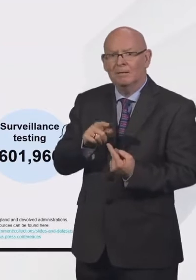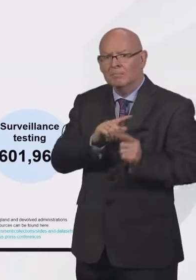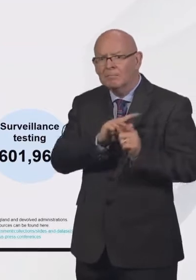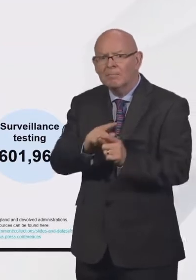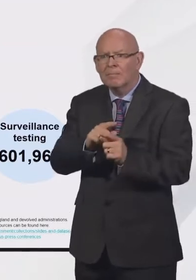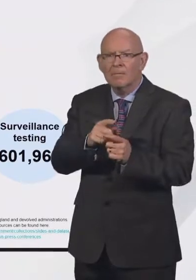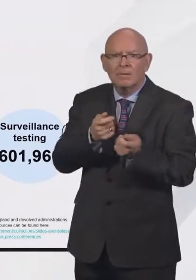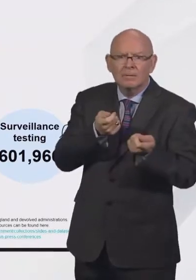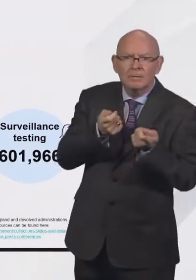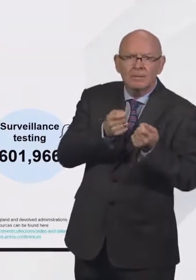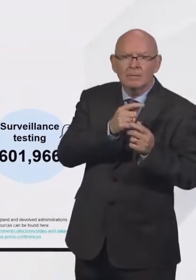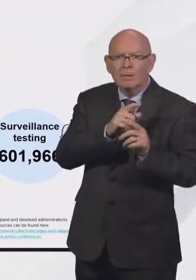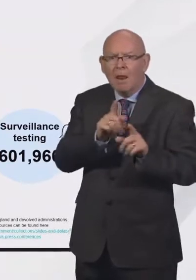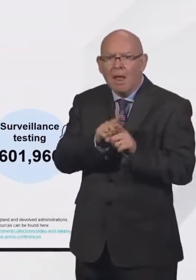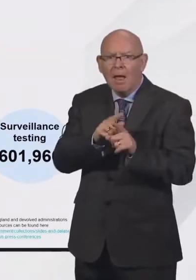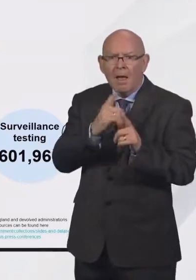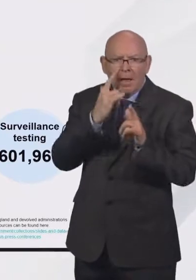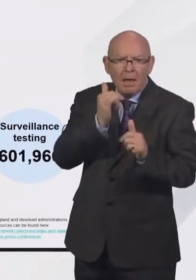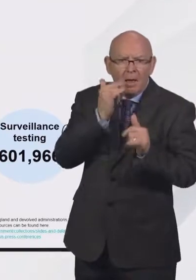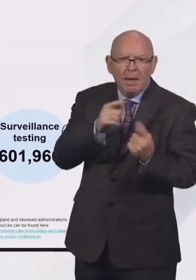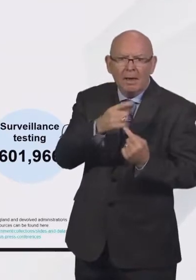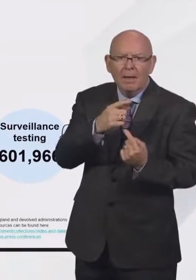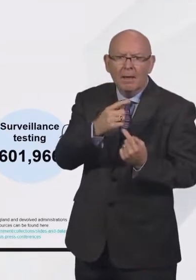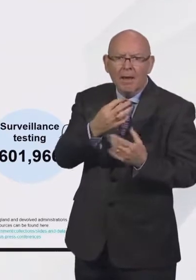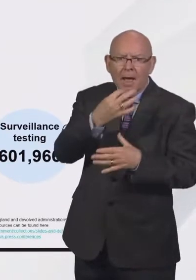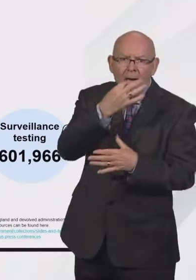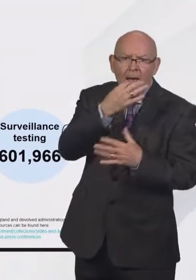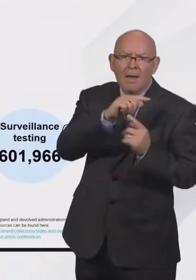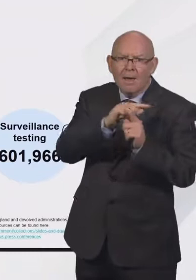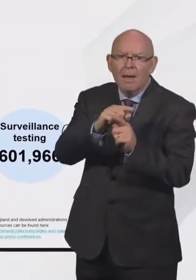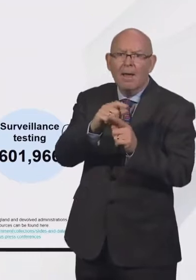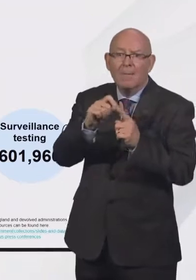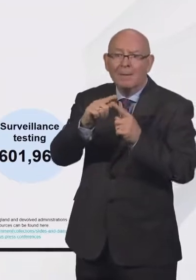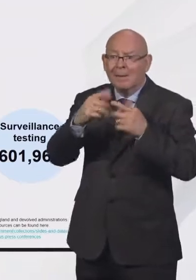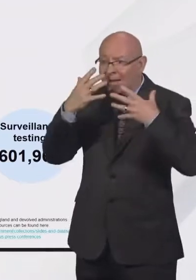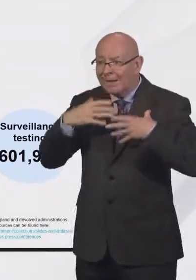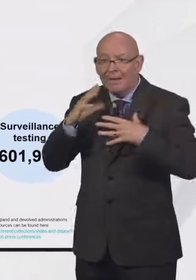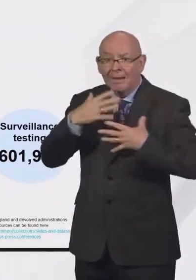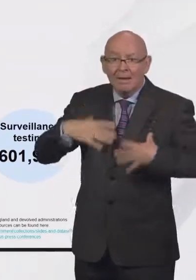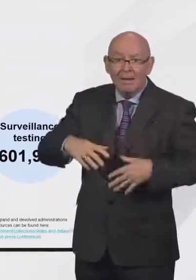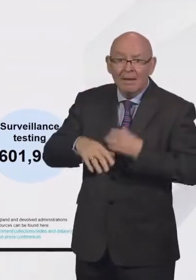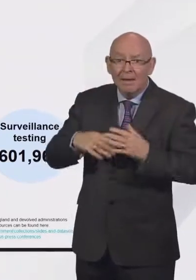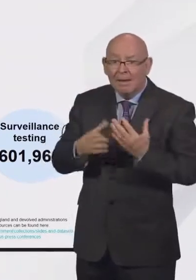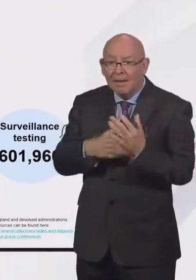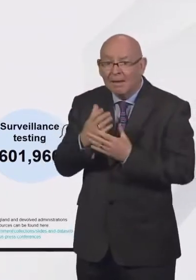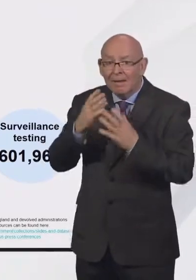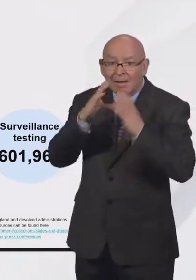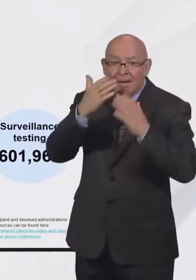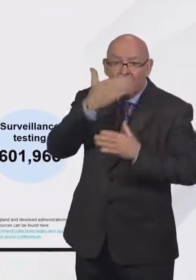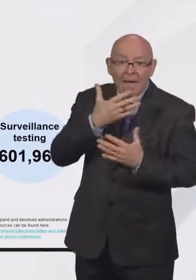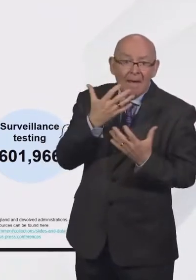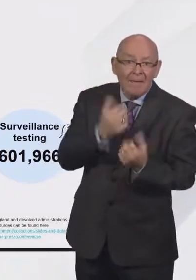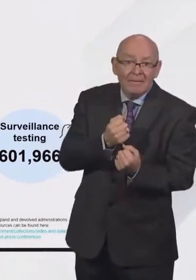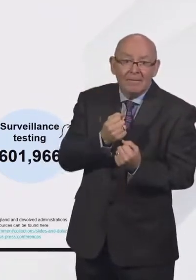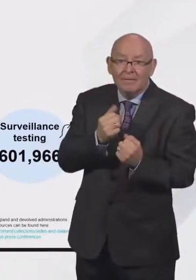237,142 tests were carried out or posted across the UK, compared to around 12,000 at the start of April.